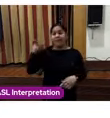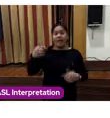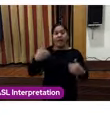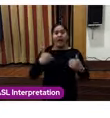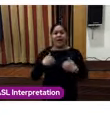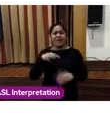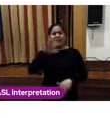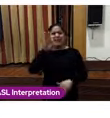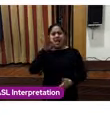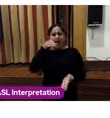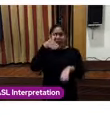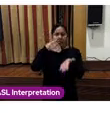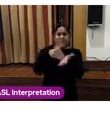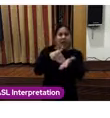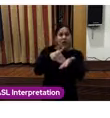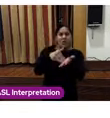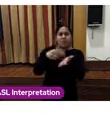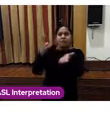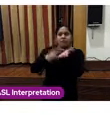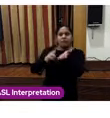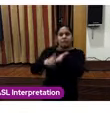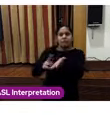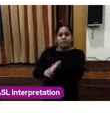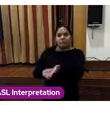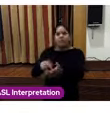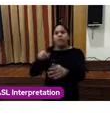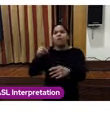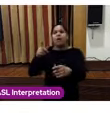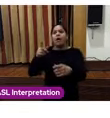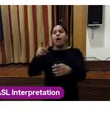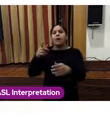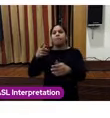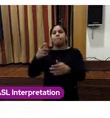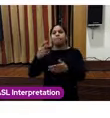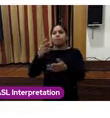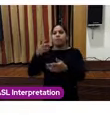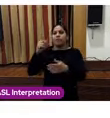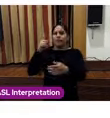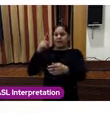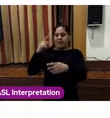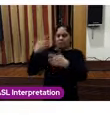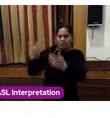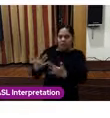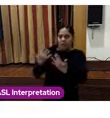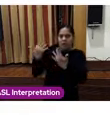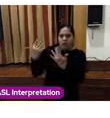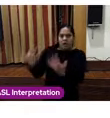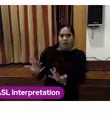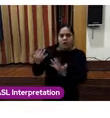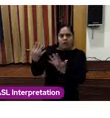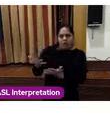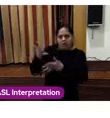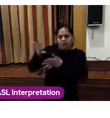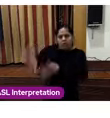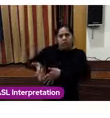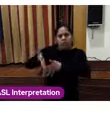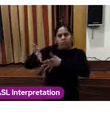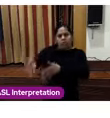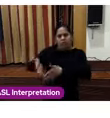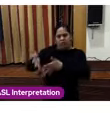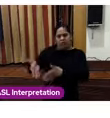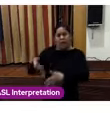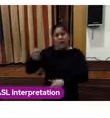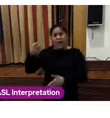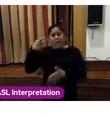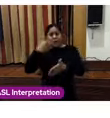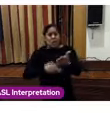permits that they're sitting on that they're not using. So this is literally just about charging you because